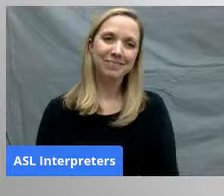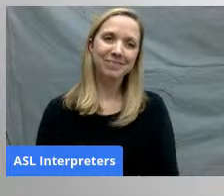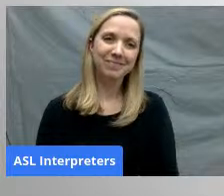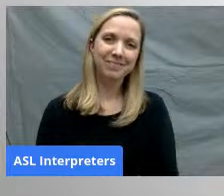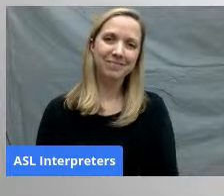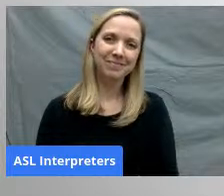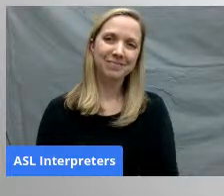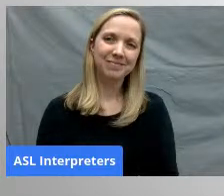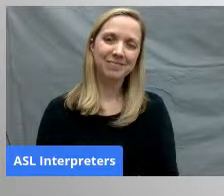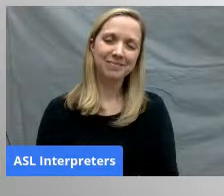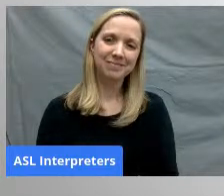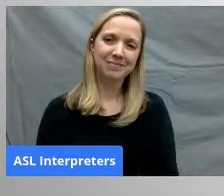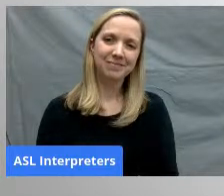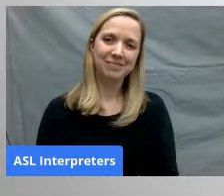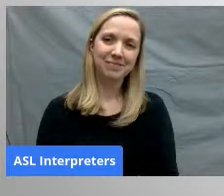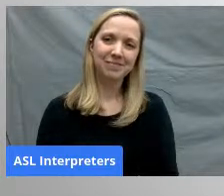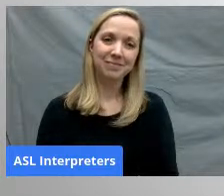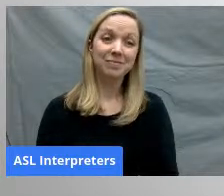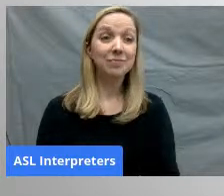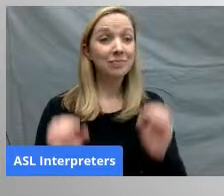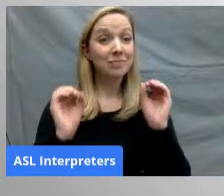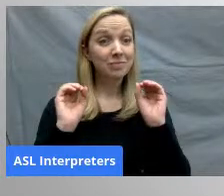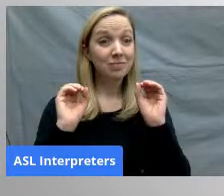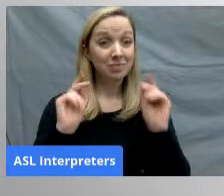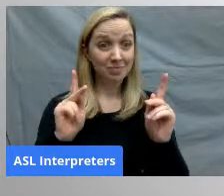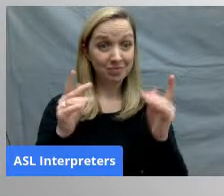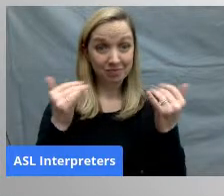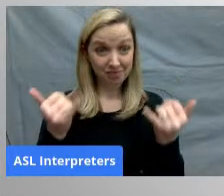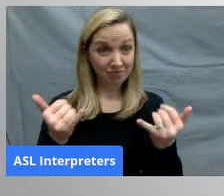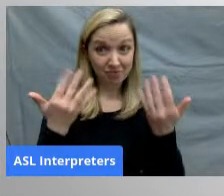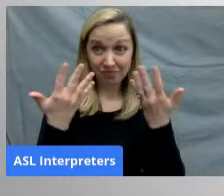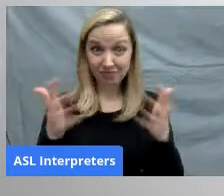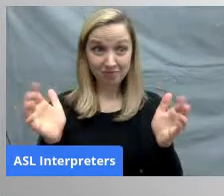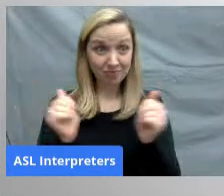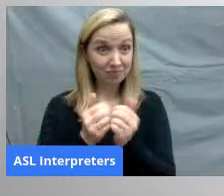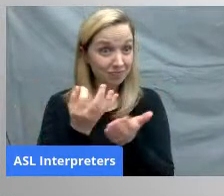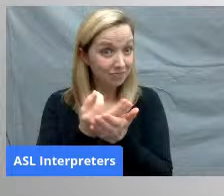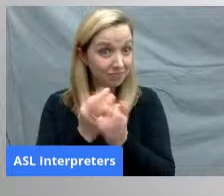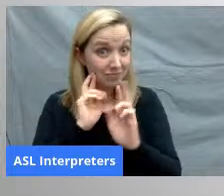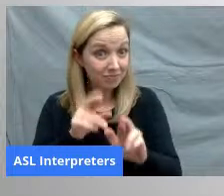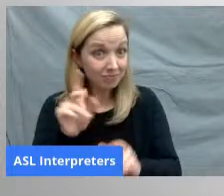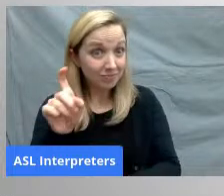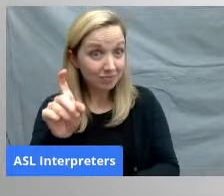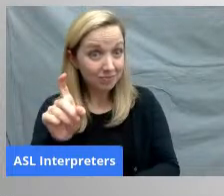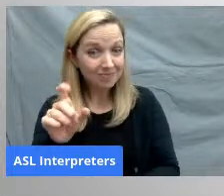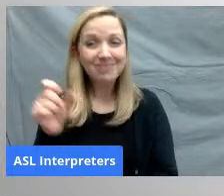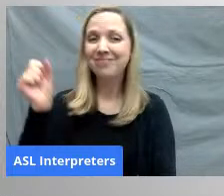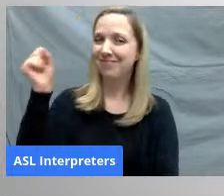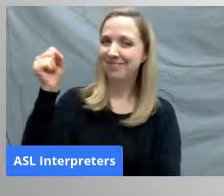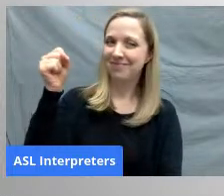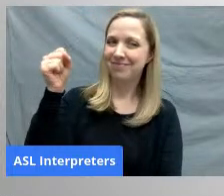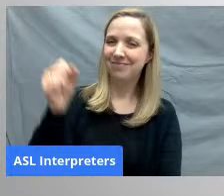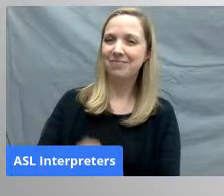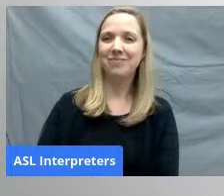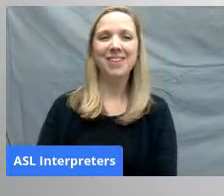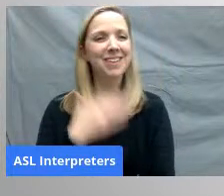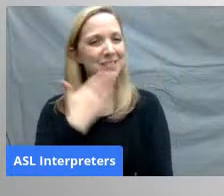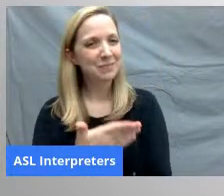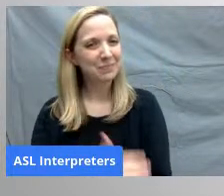All right. Mr. Schooneman, does that conclude your report? Yes, ma'am. Okay, thank you.